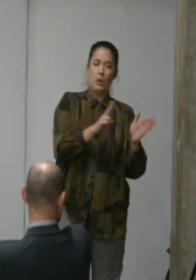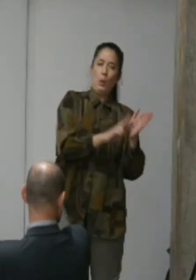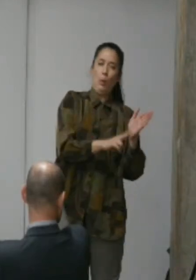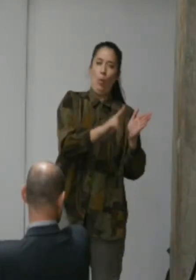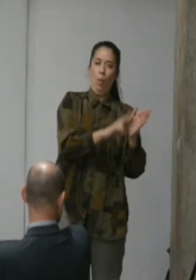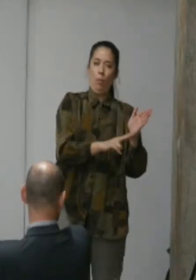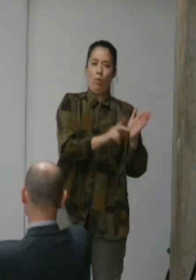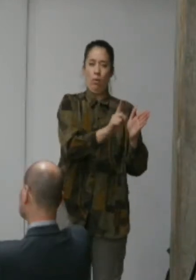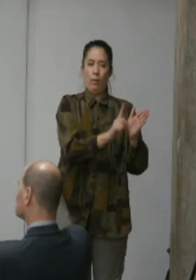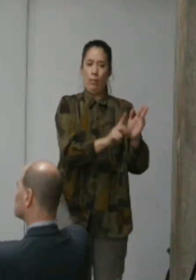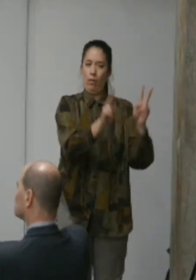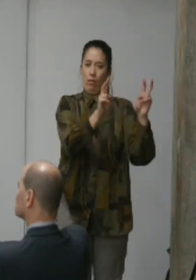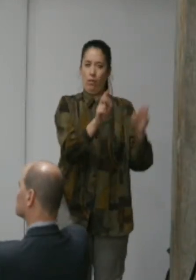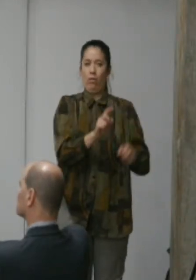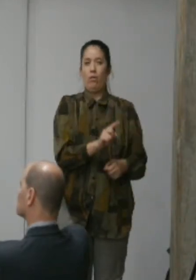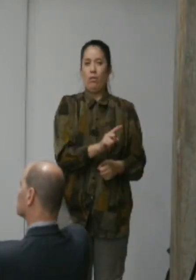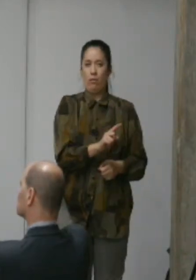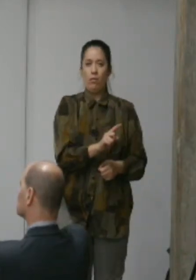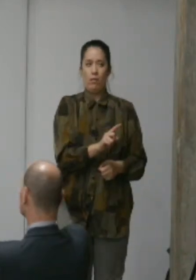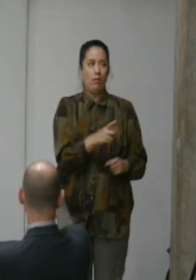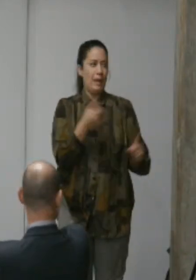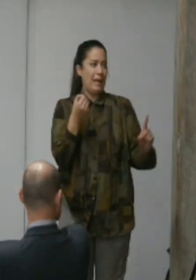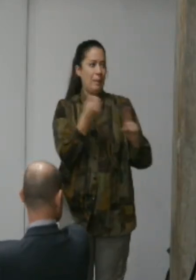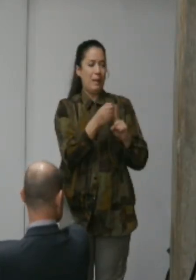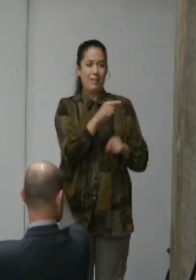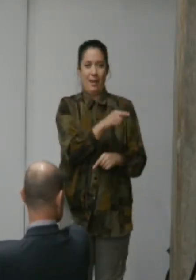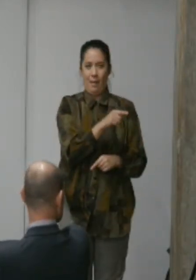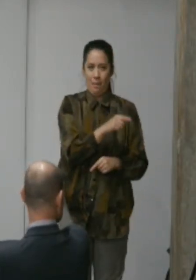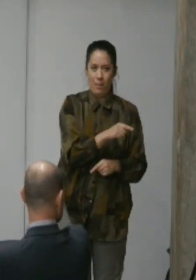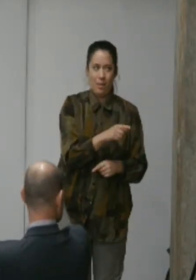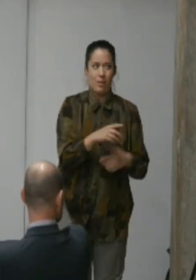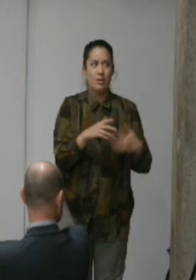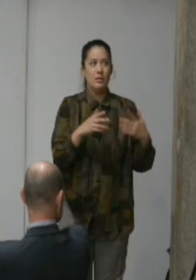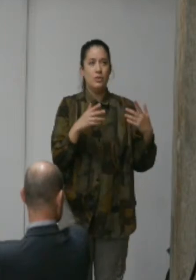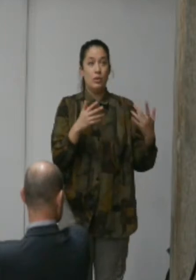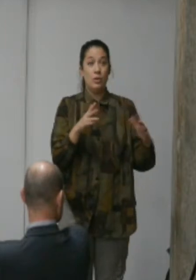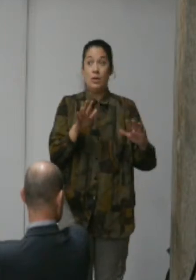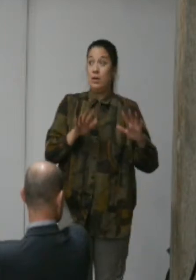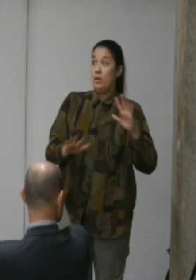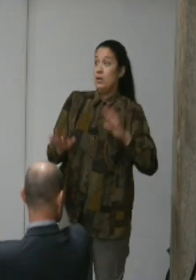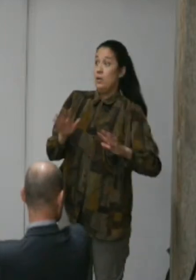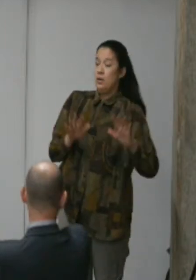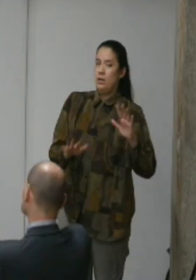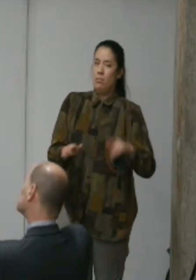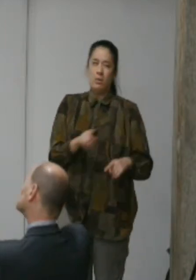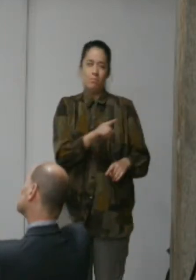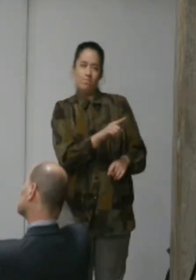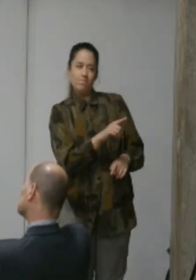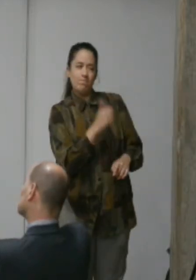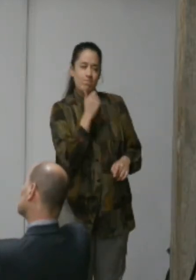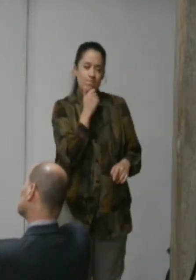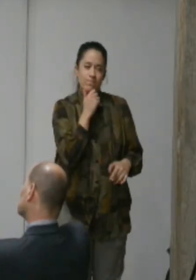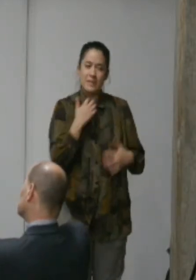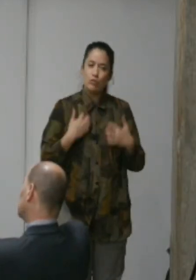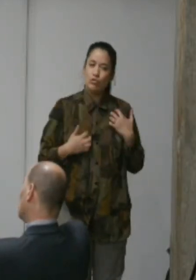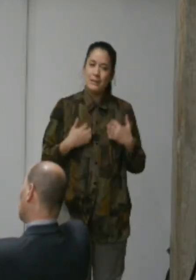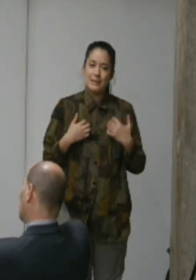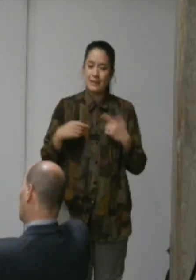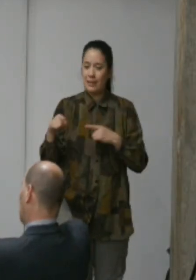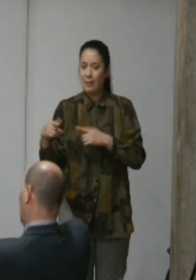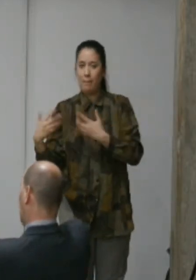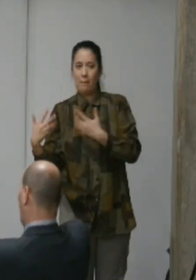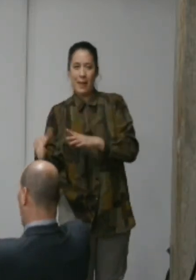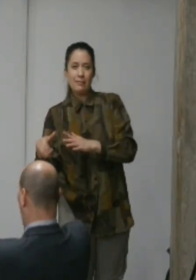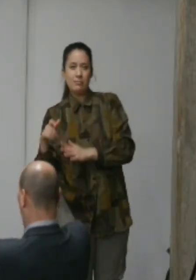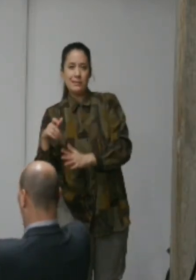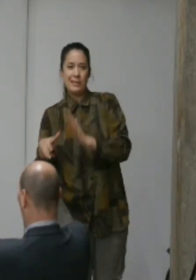know, that we just need to do something about this virus, then it's not going to be business as usual. And I think COVID was just, the